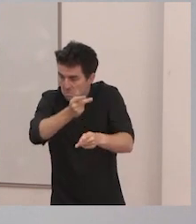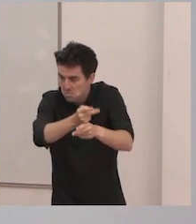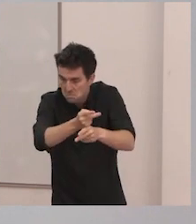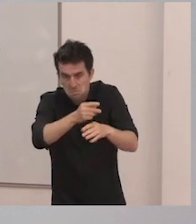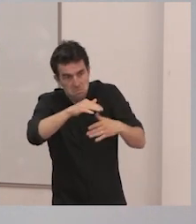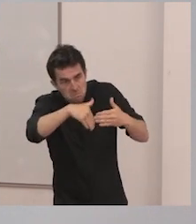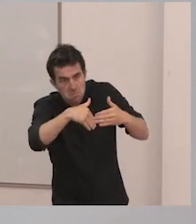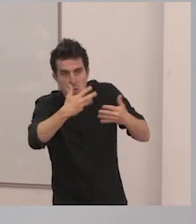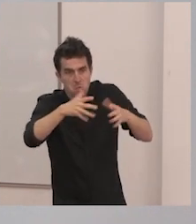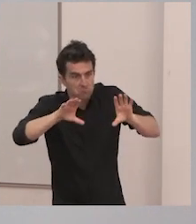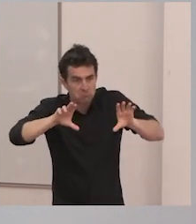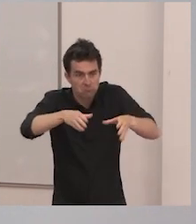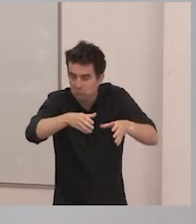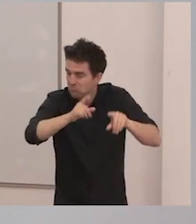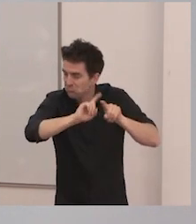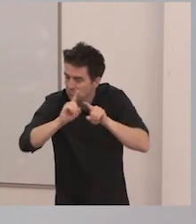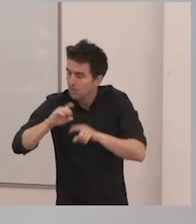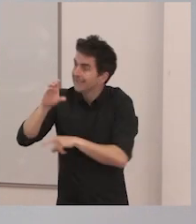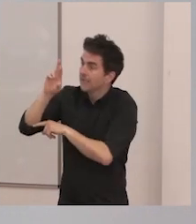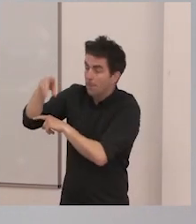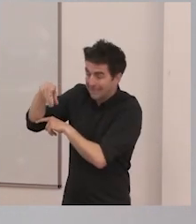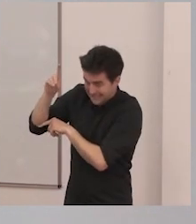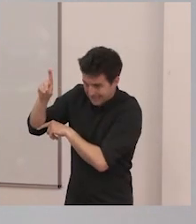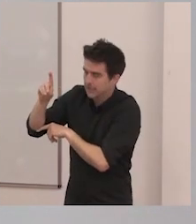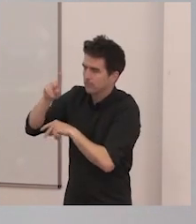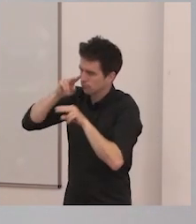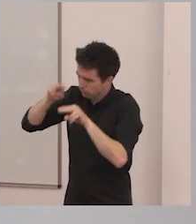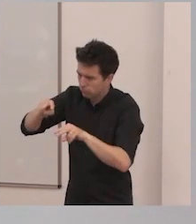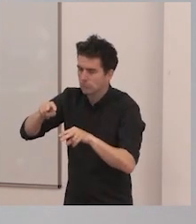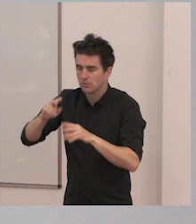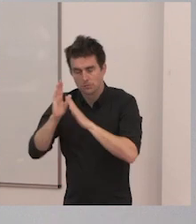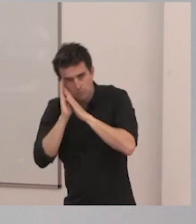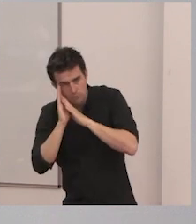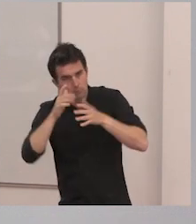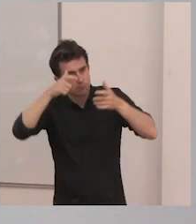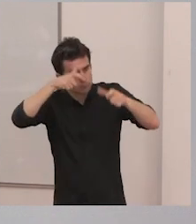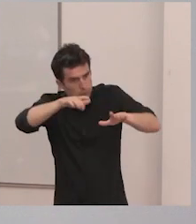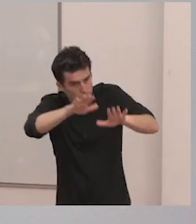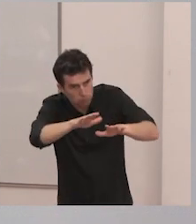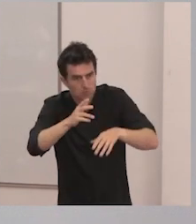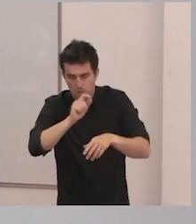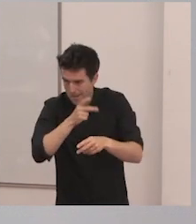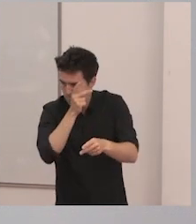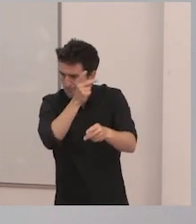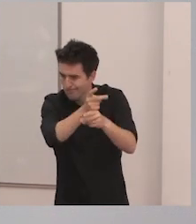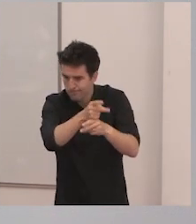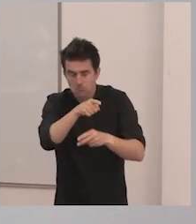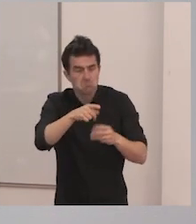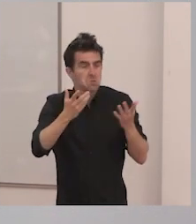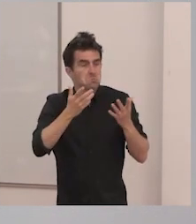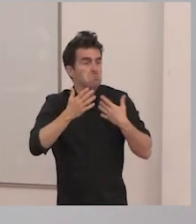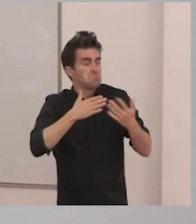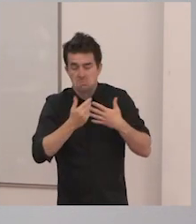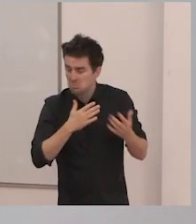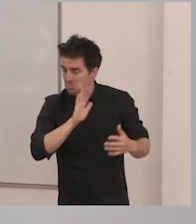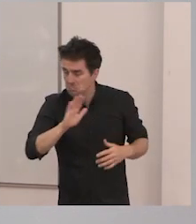their size, configuration or quality of care, are no substitute for the right to family